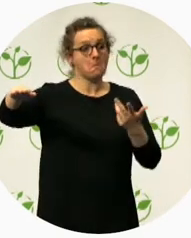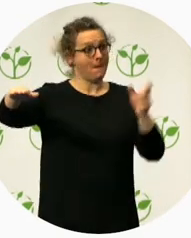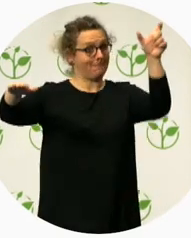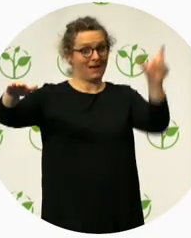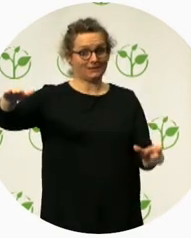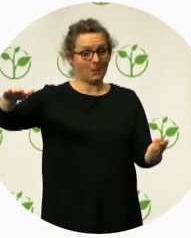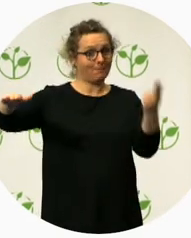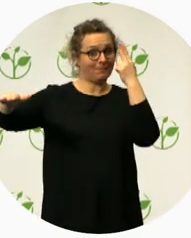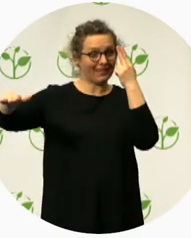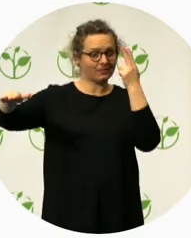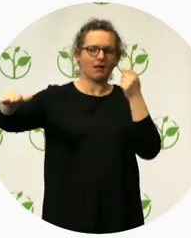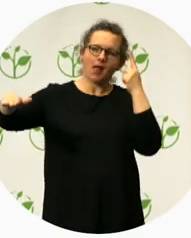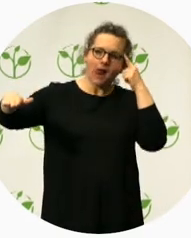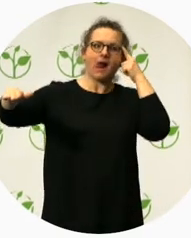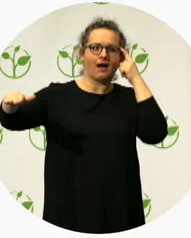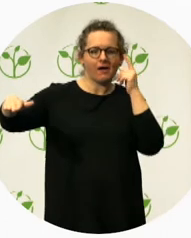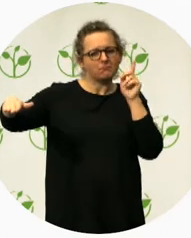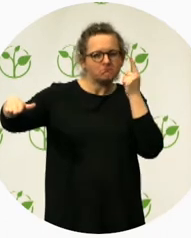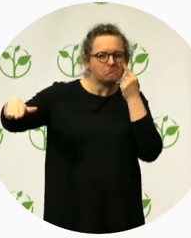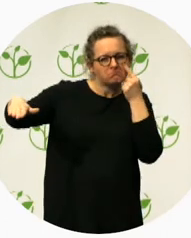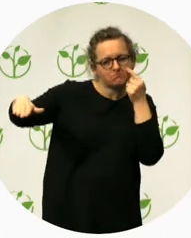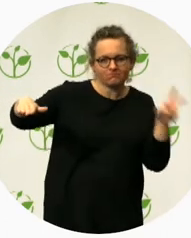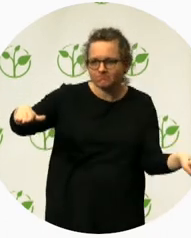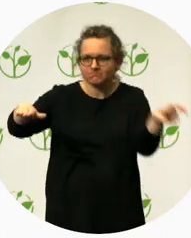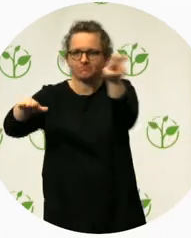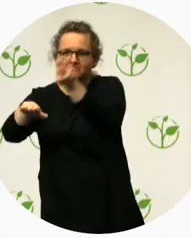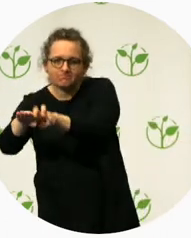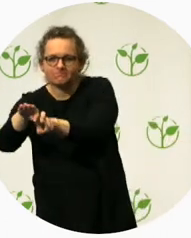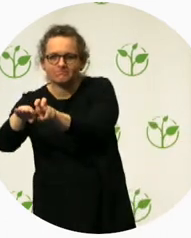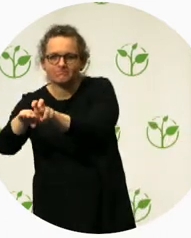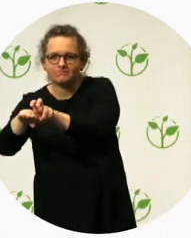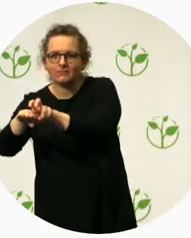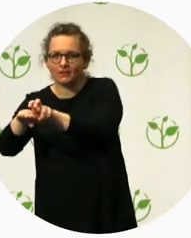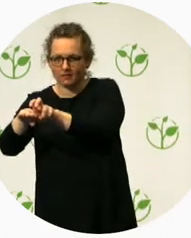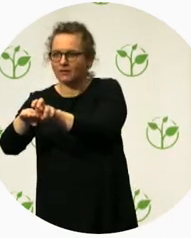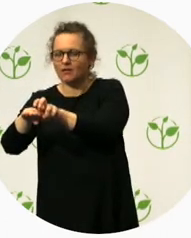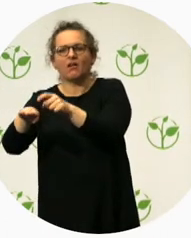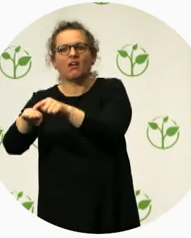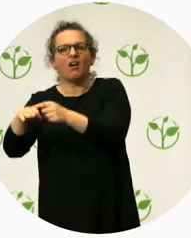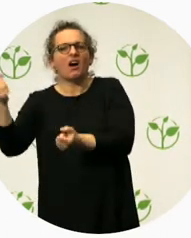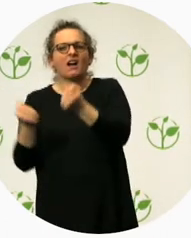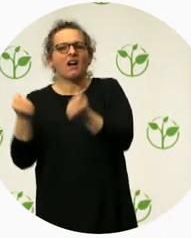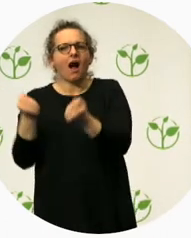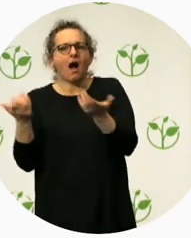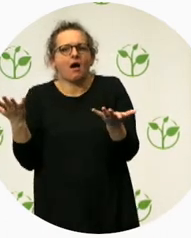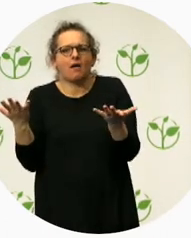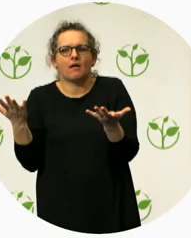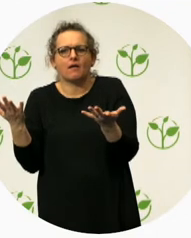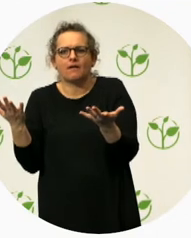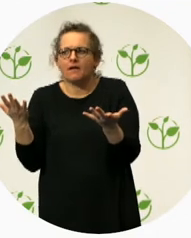autonomous vehicle. Because what it does is it gathers data from sensors, from all of the vehicles and objects around